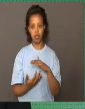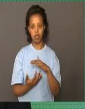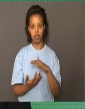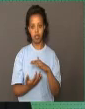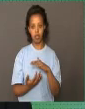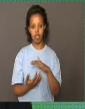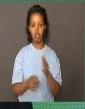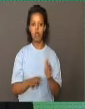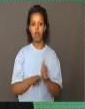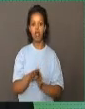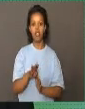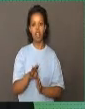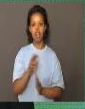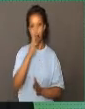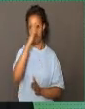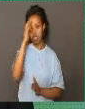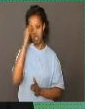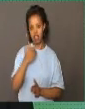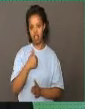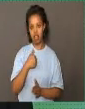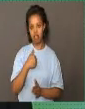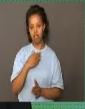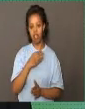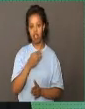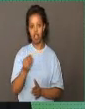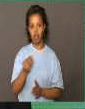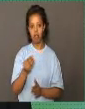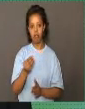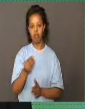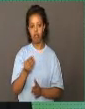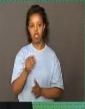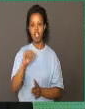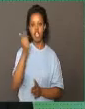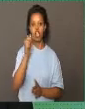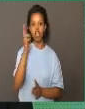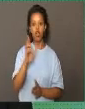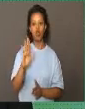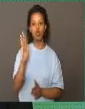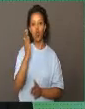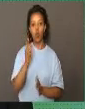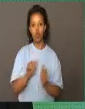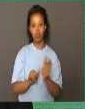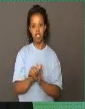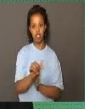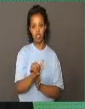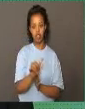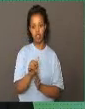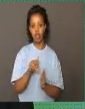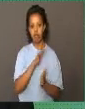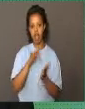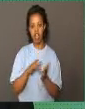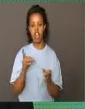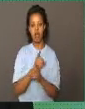which bacteria and yeasts break down carbohydrates to